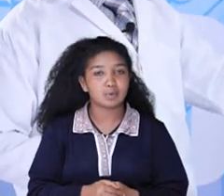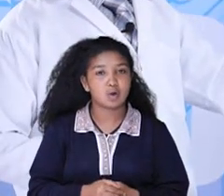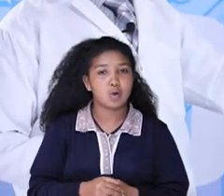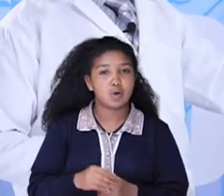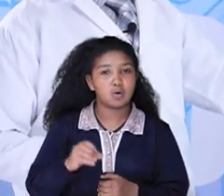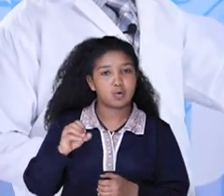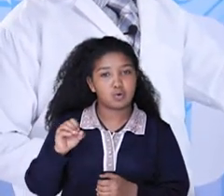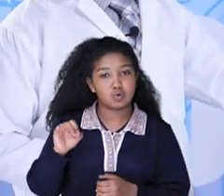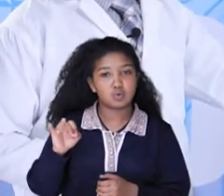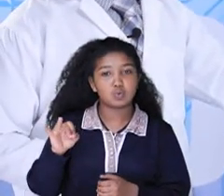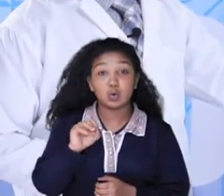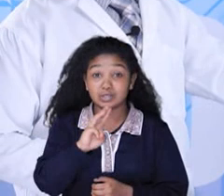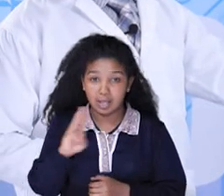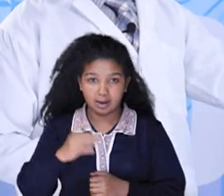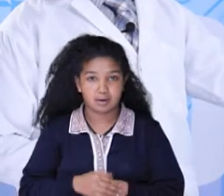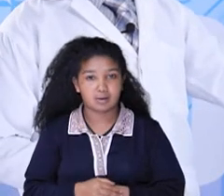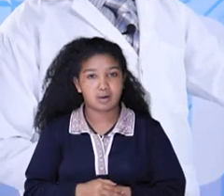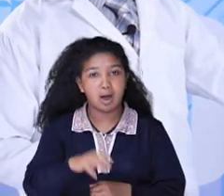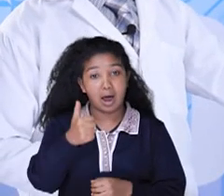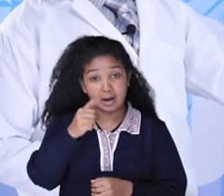Lucy, Australopithecus,